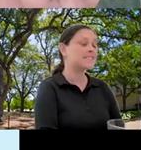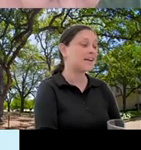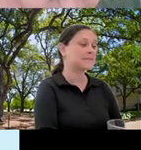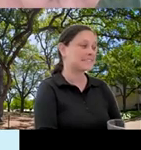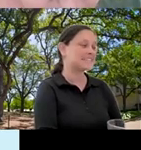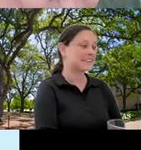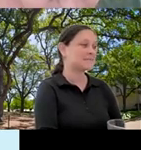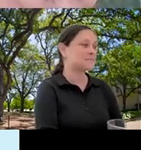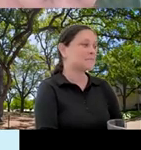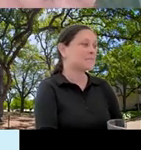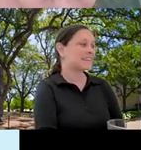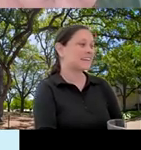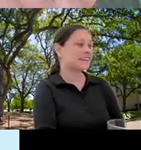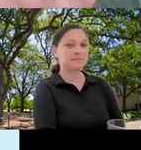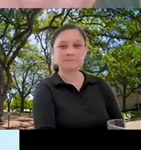happens often. Sorry.